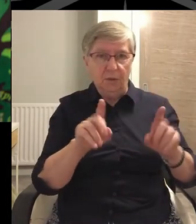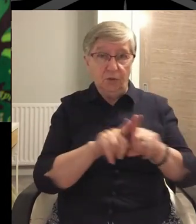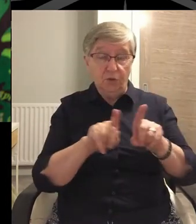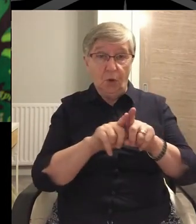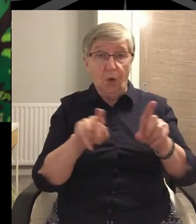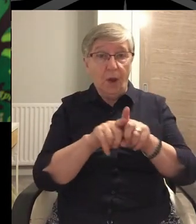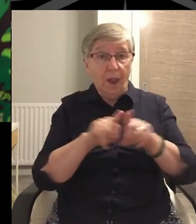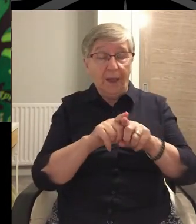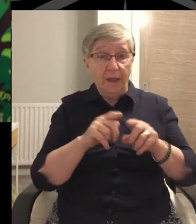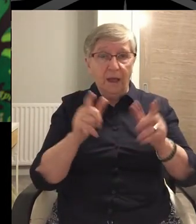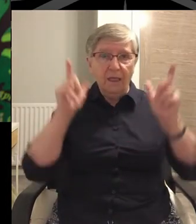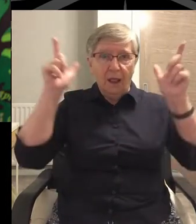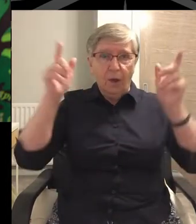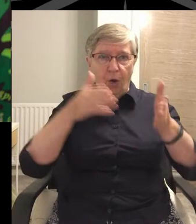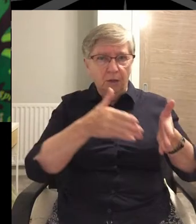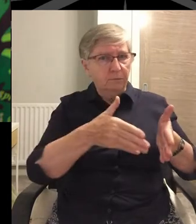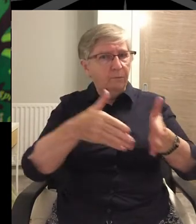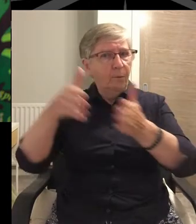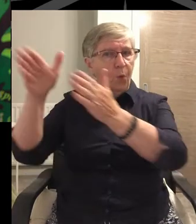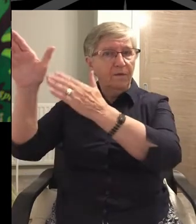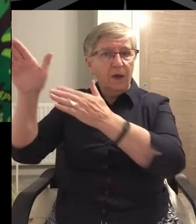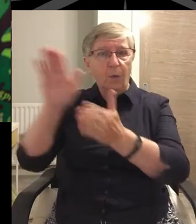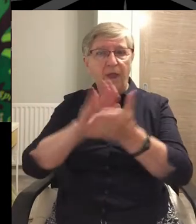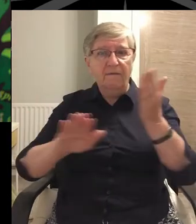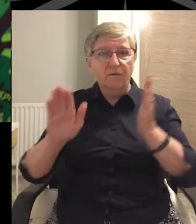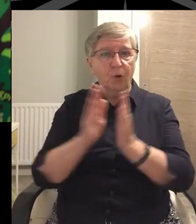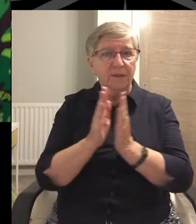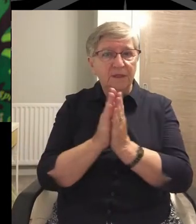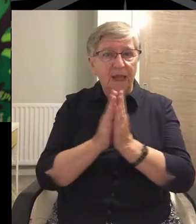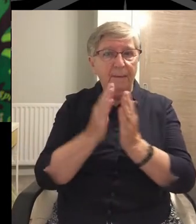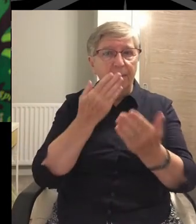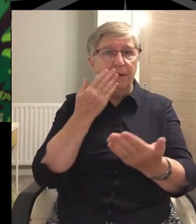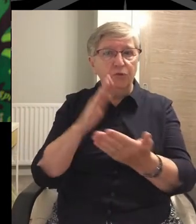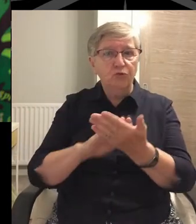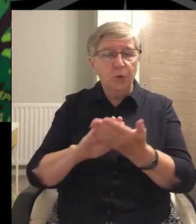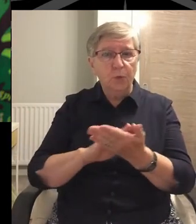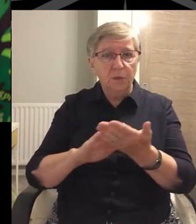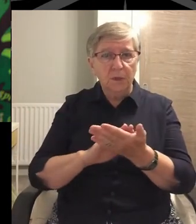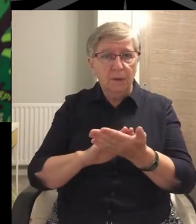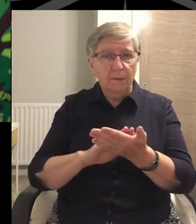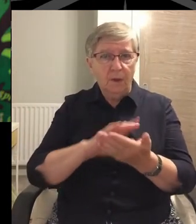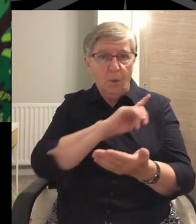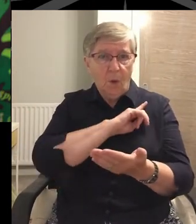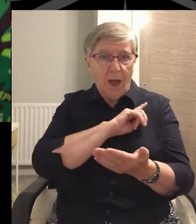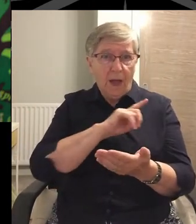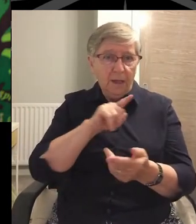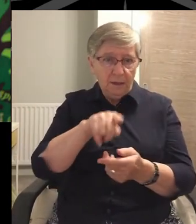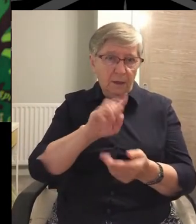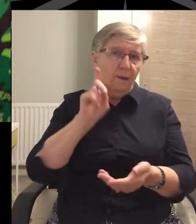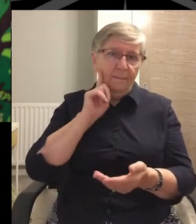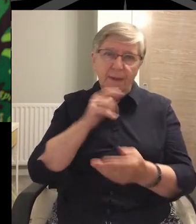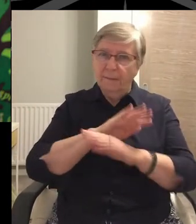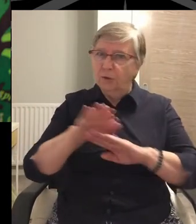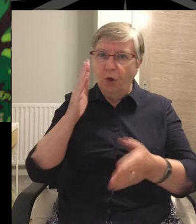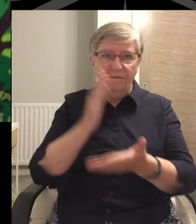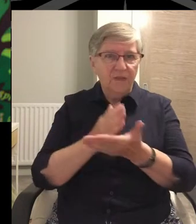or beginning his departure from Jerusalem as a judgment on his people because they hadn't been faithful.